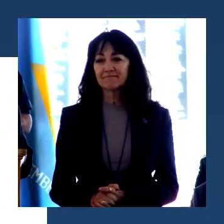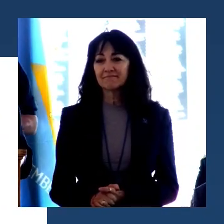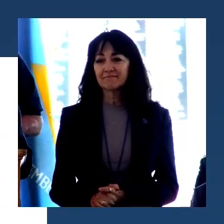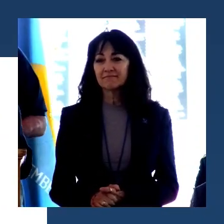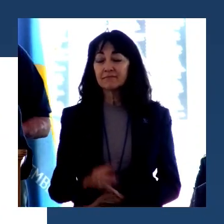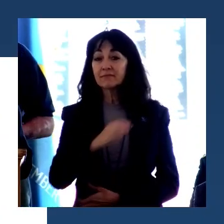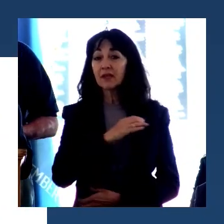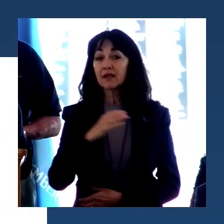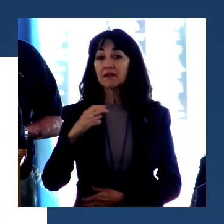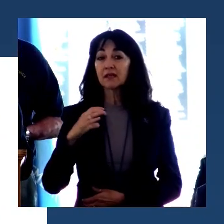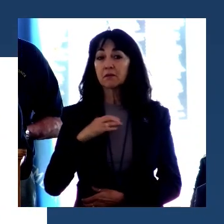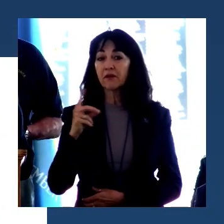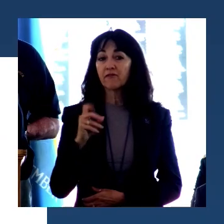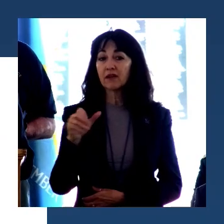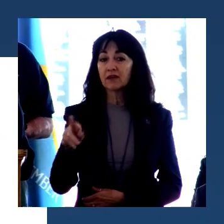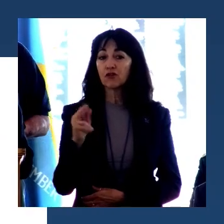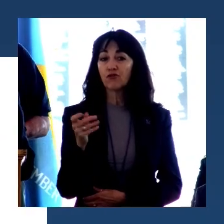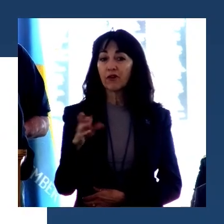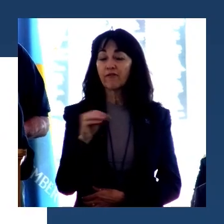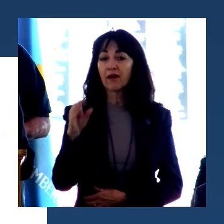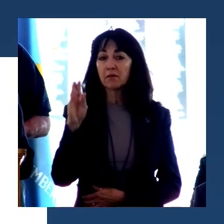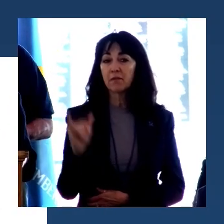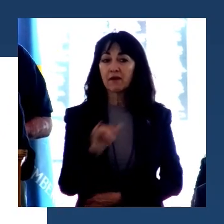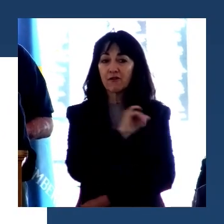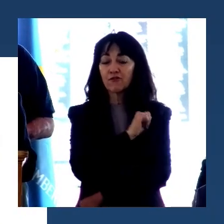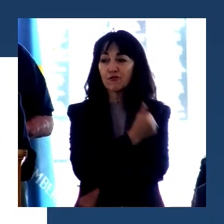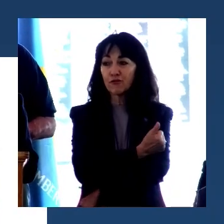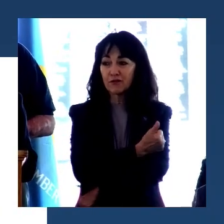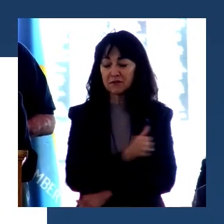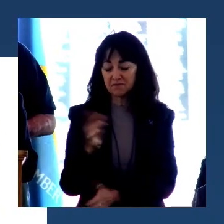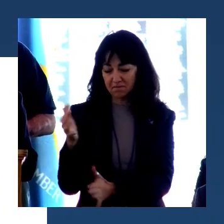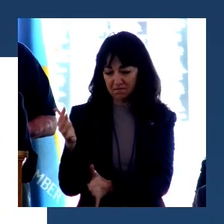The Commissioners of the Delaware River and Bay Authority.